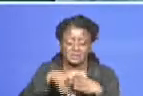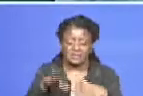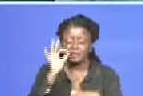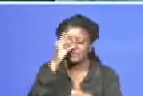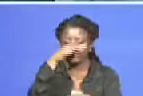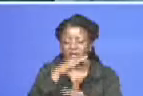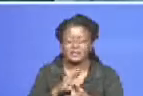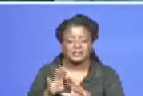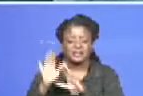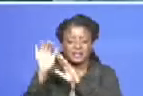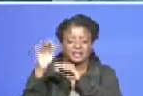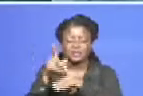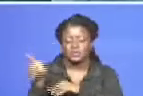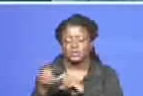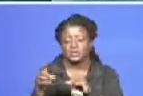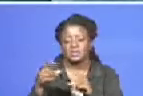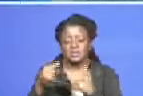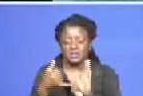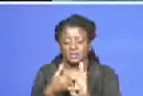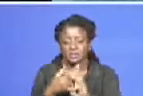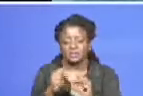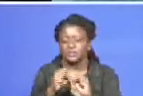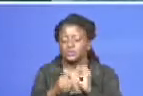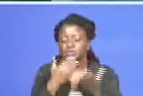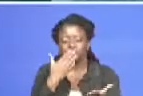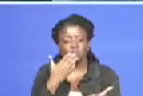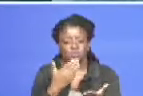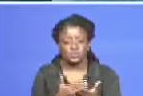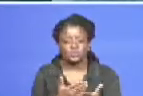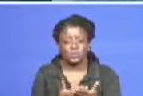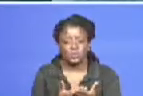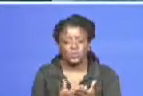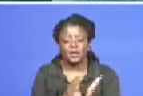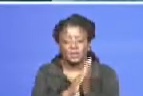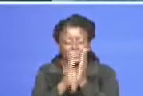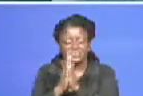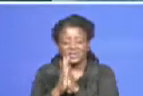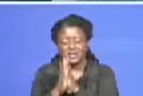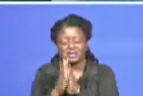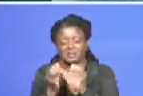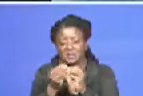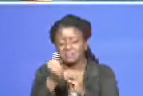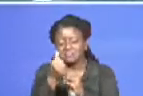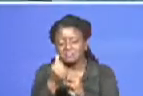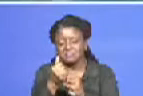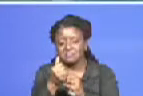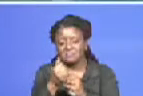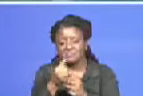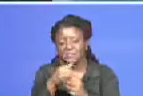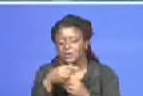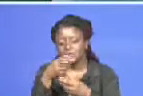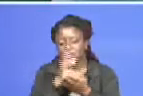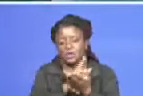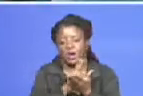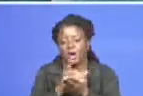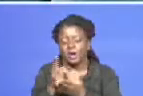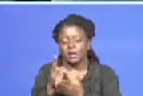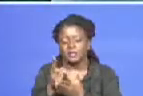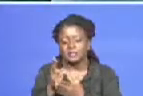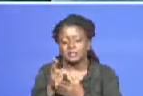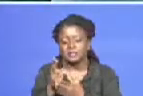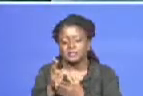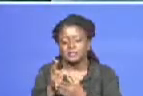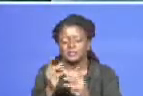form, the most sincere compliment that you can get. So once people saw what it could do to bring